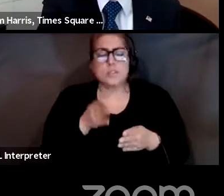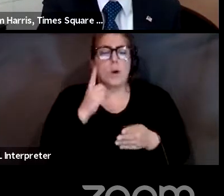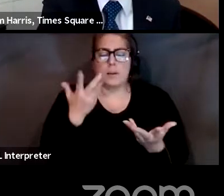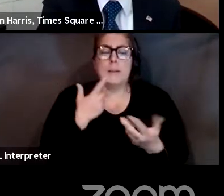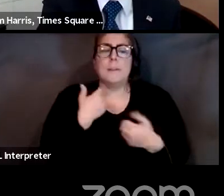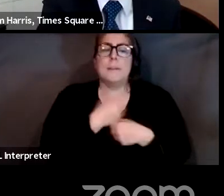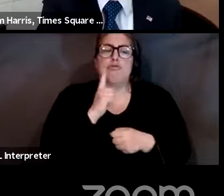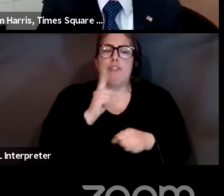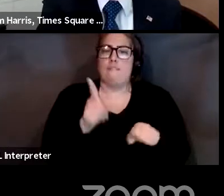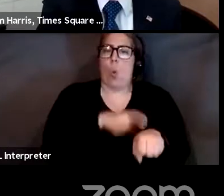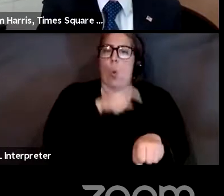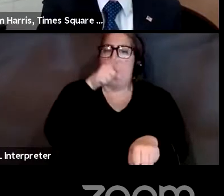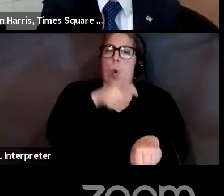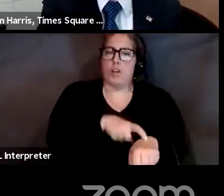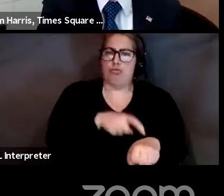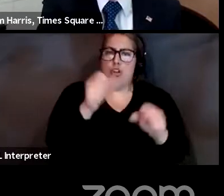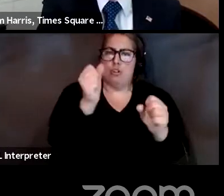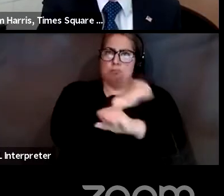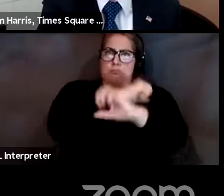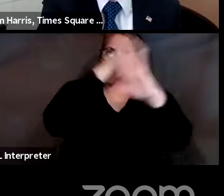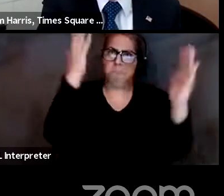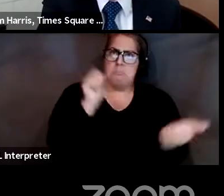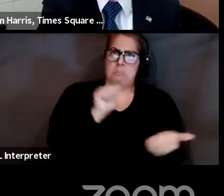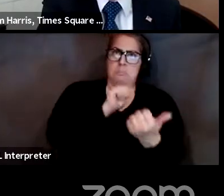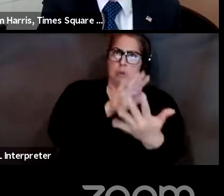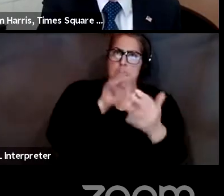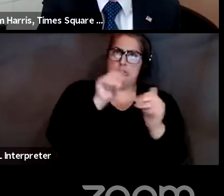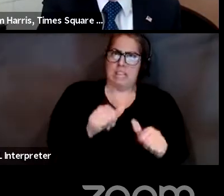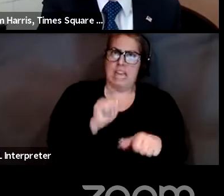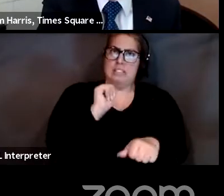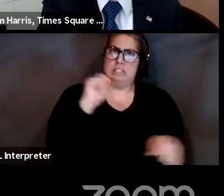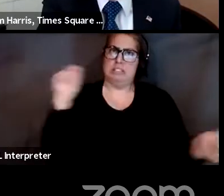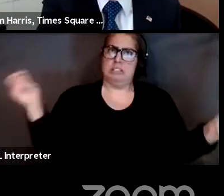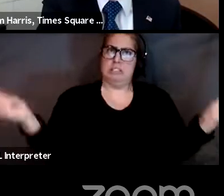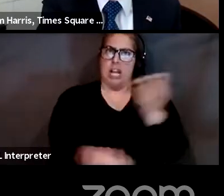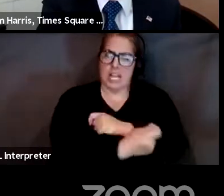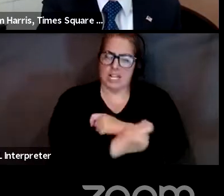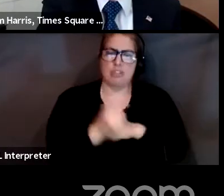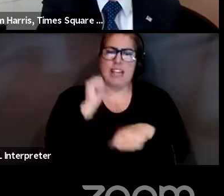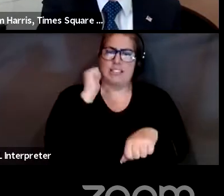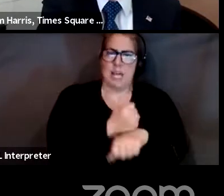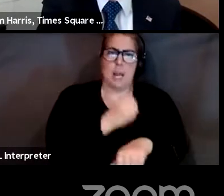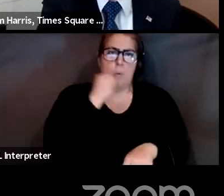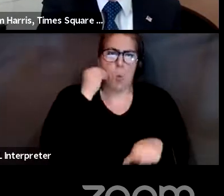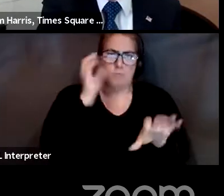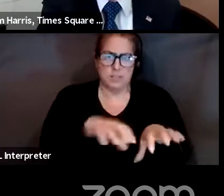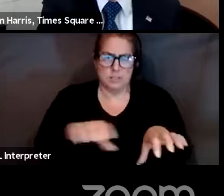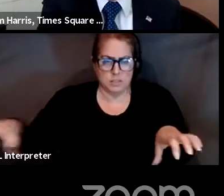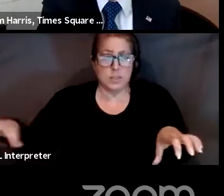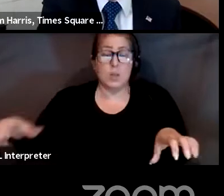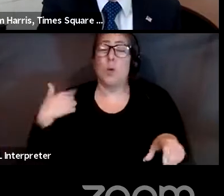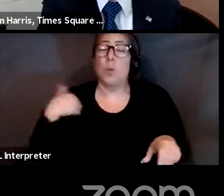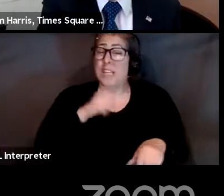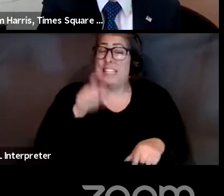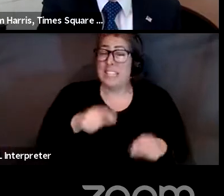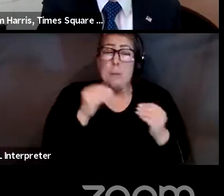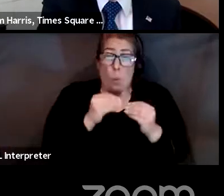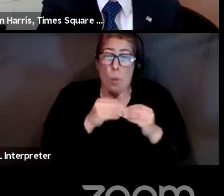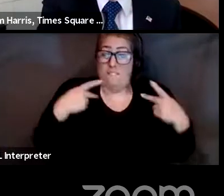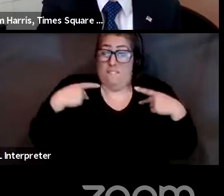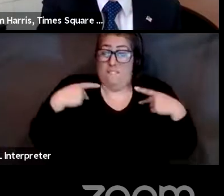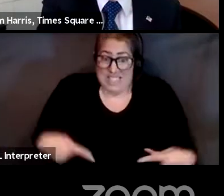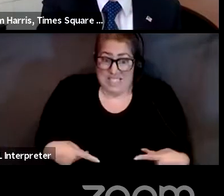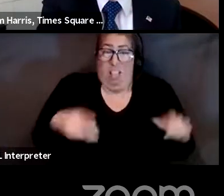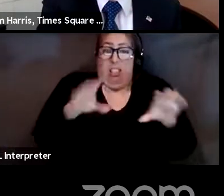long-term approach towards housing stability, which is that the reality is we need a lot more physical housing units to put people